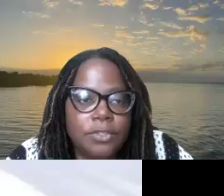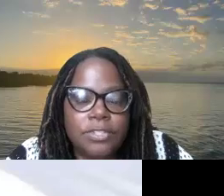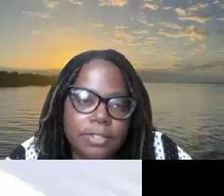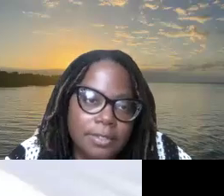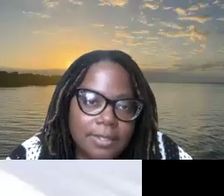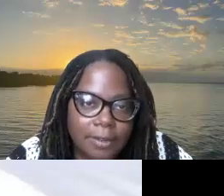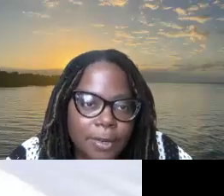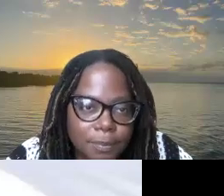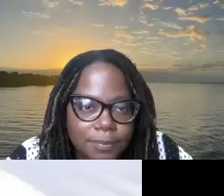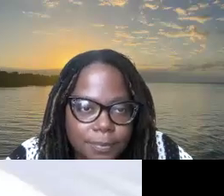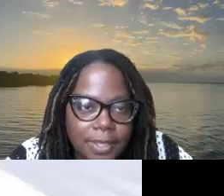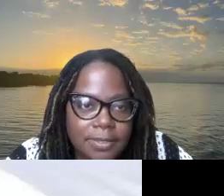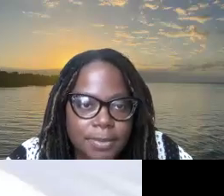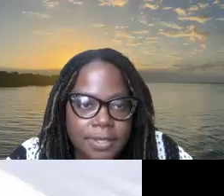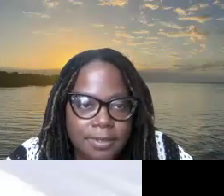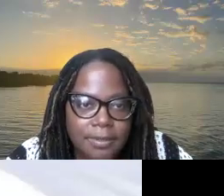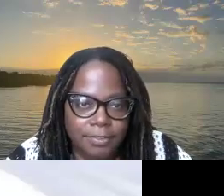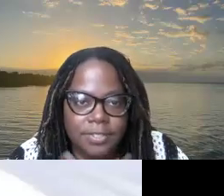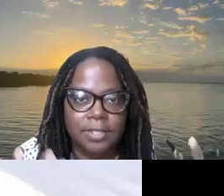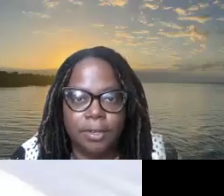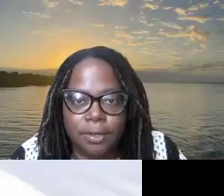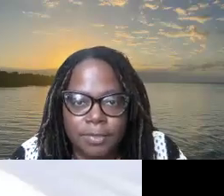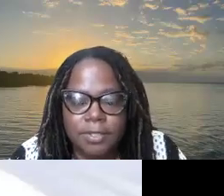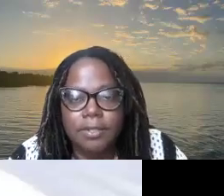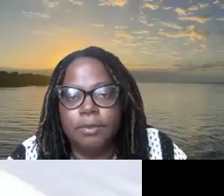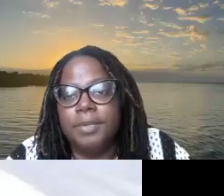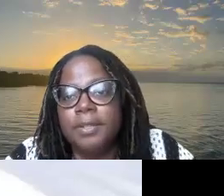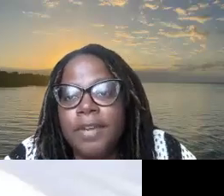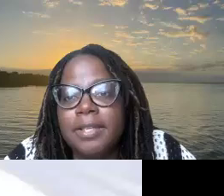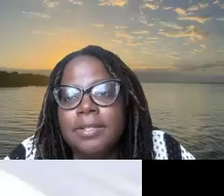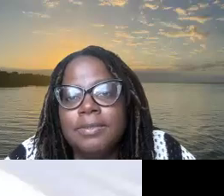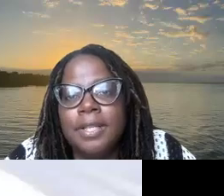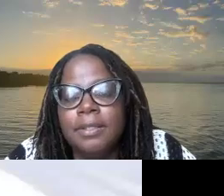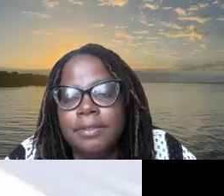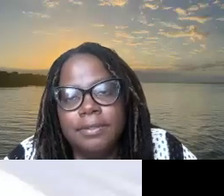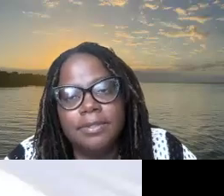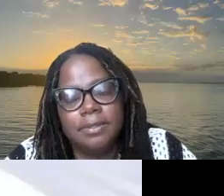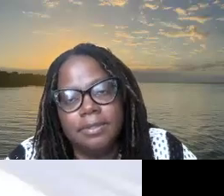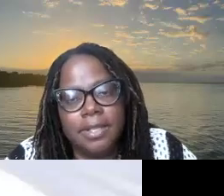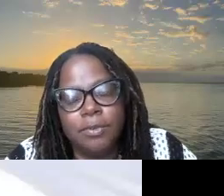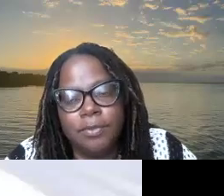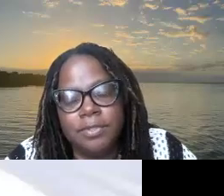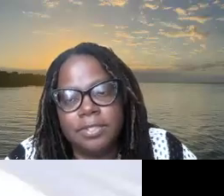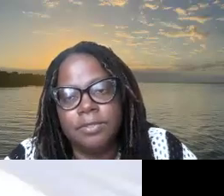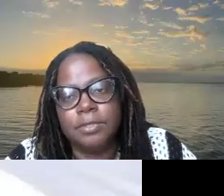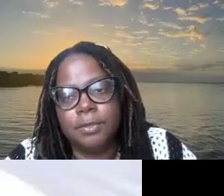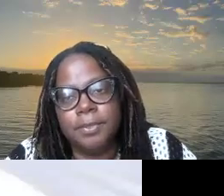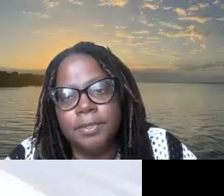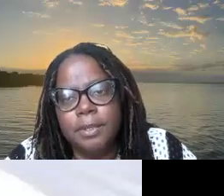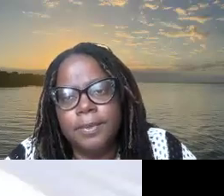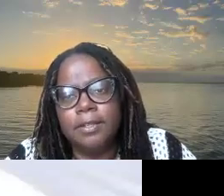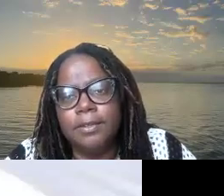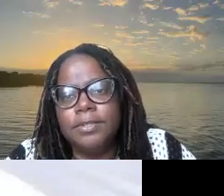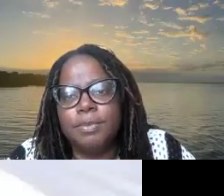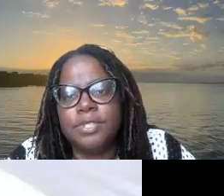I understood that harm meant being physically harmed or being threatened. What I learned now over a dozen years ago,